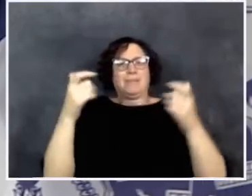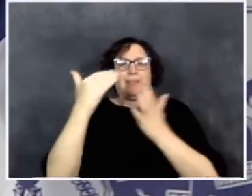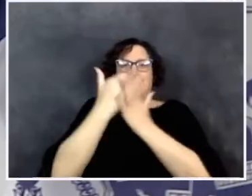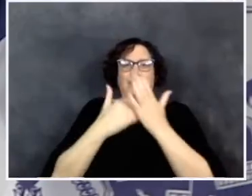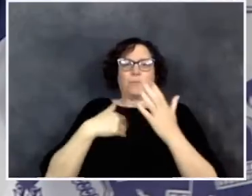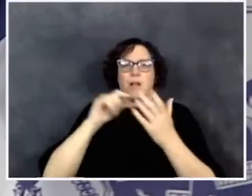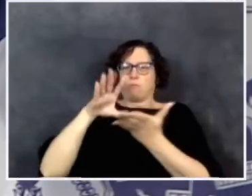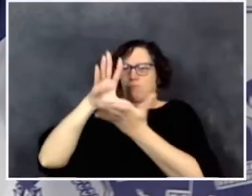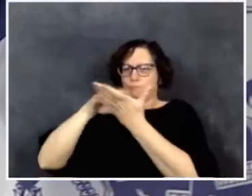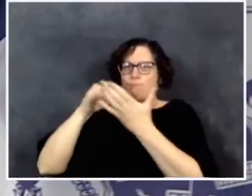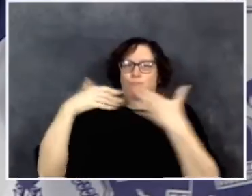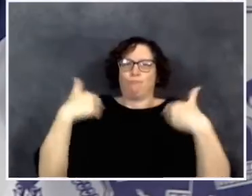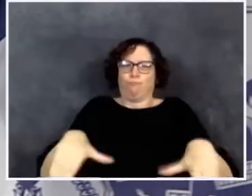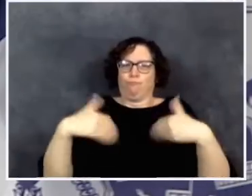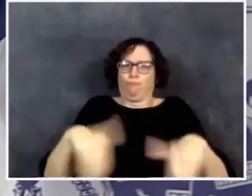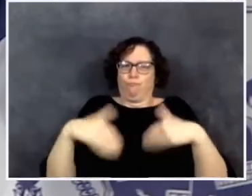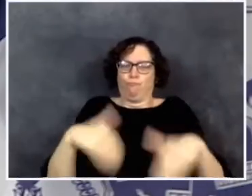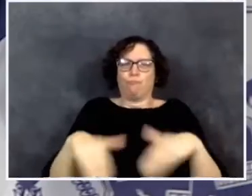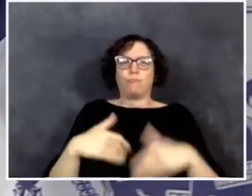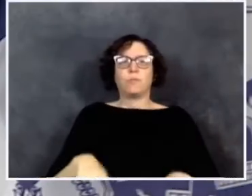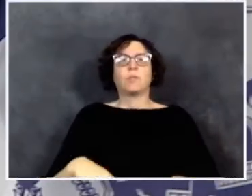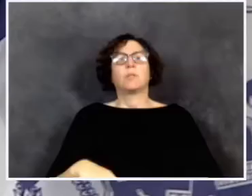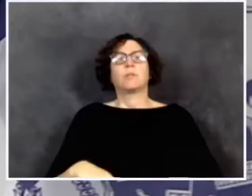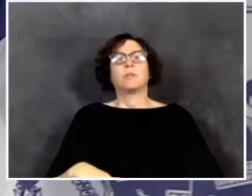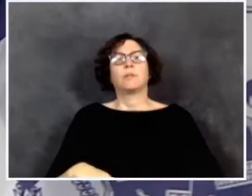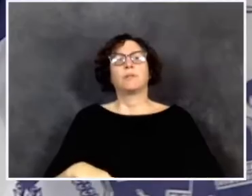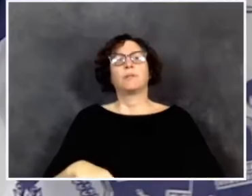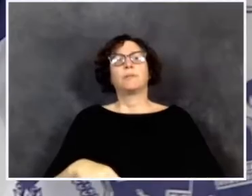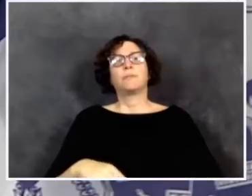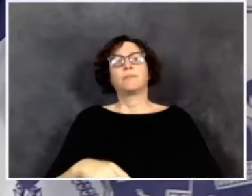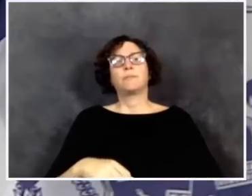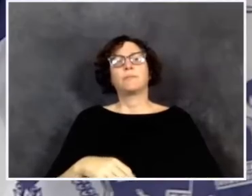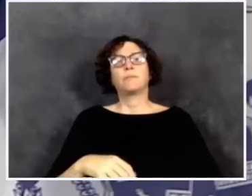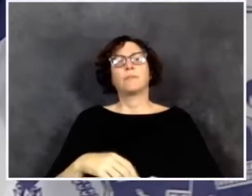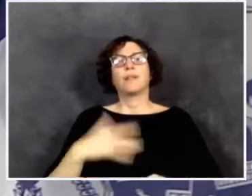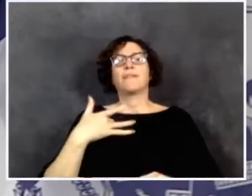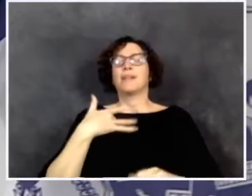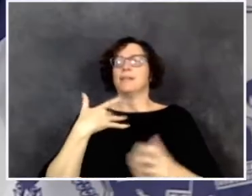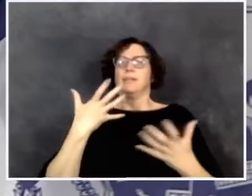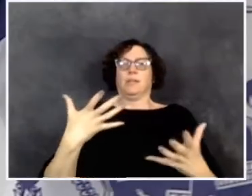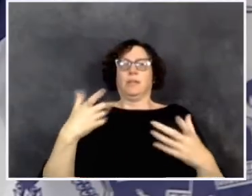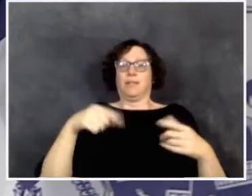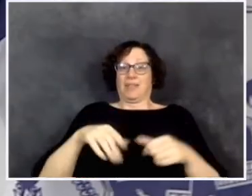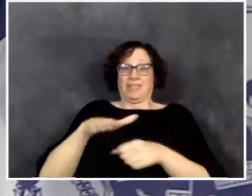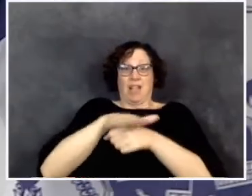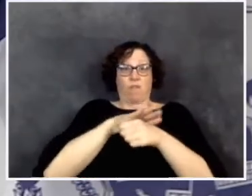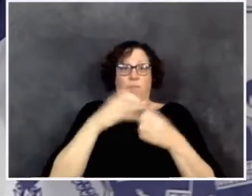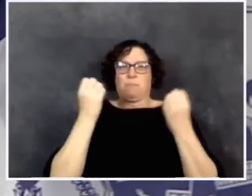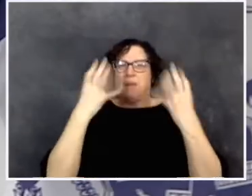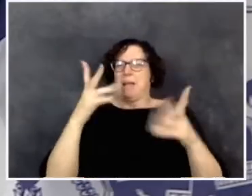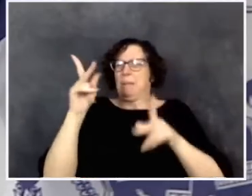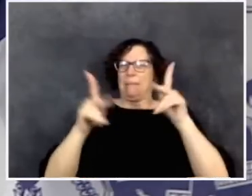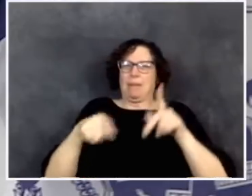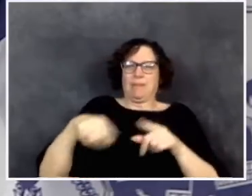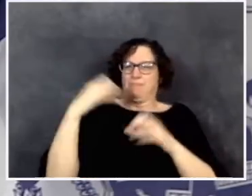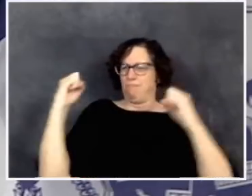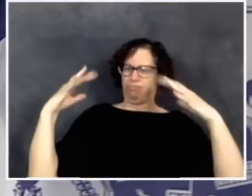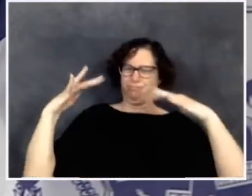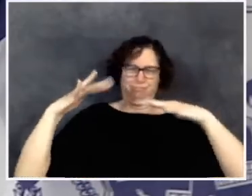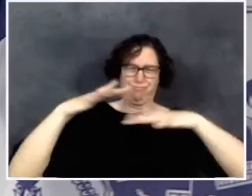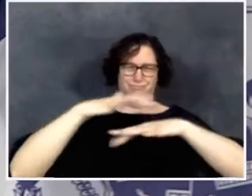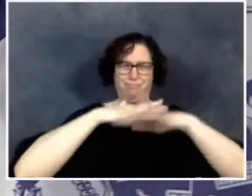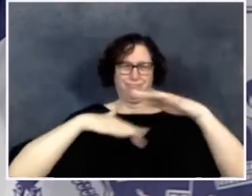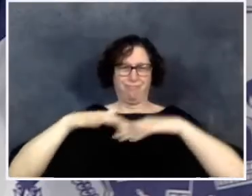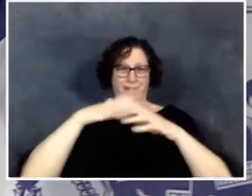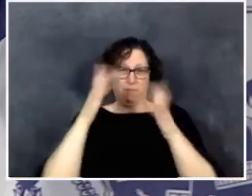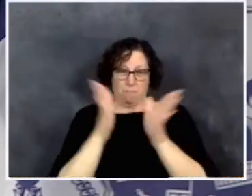the biggest questions is going to come down to, when you're in such a densely populated area with so many people who historically have not gotten enough